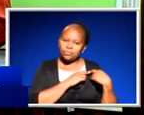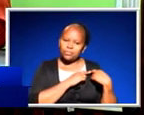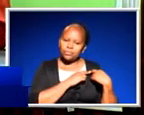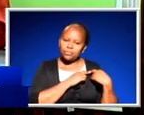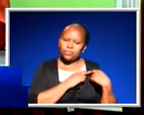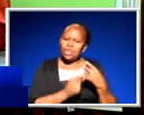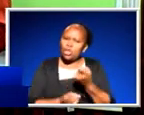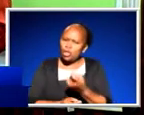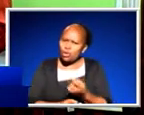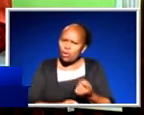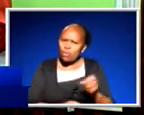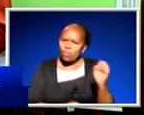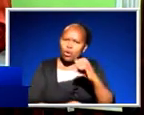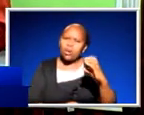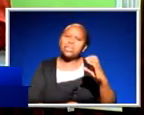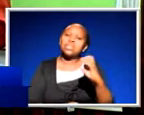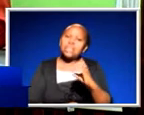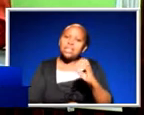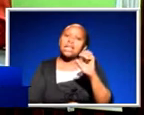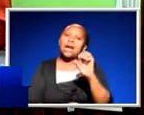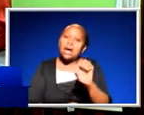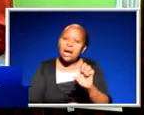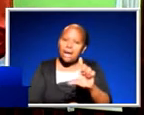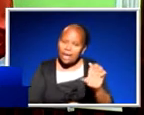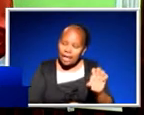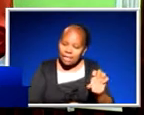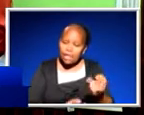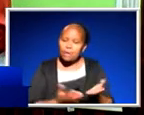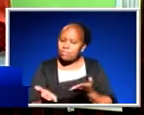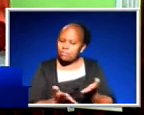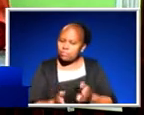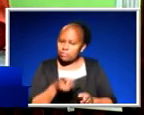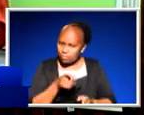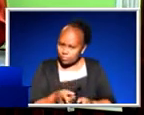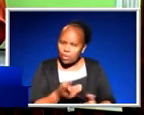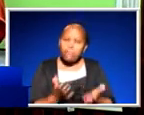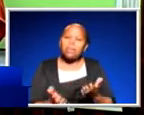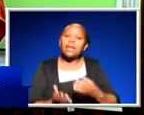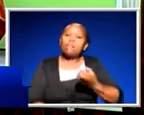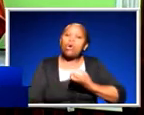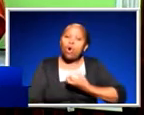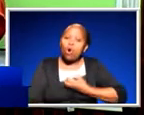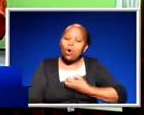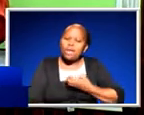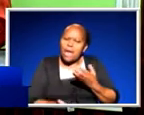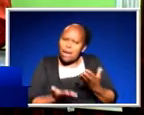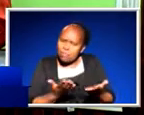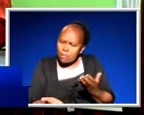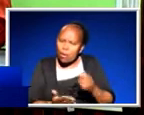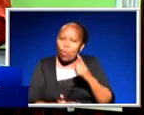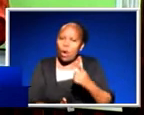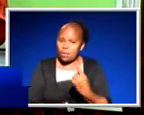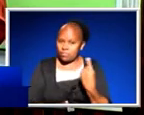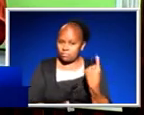In small-scale retailers, the business can be owned either by one